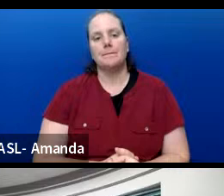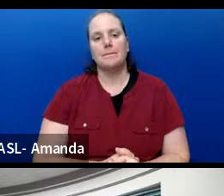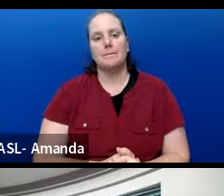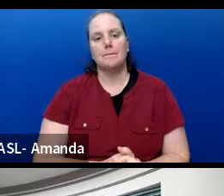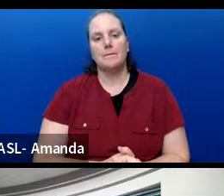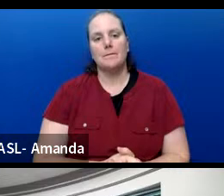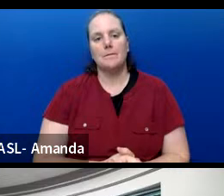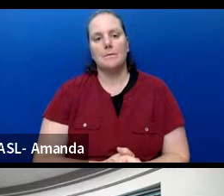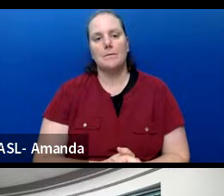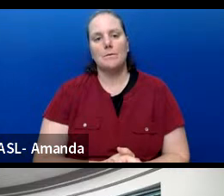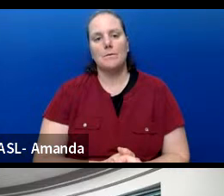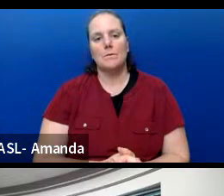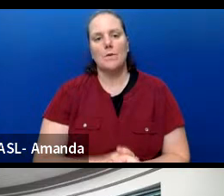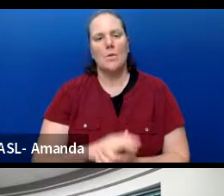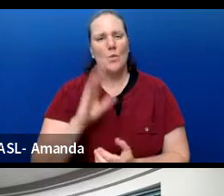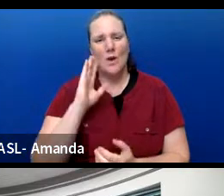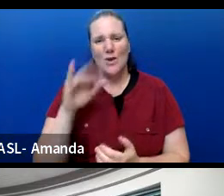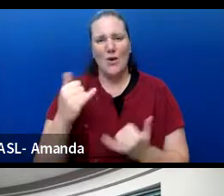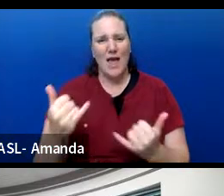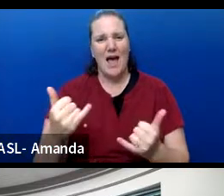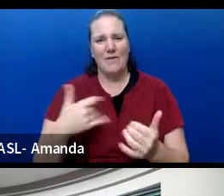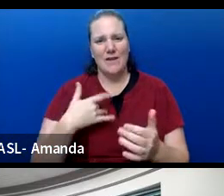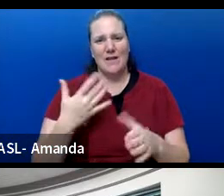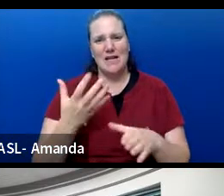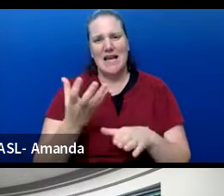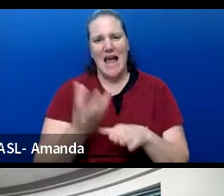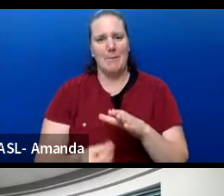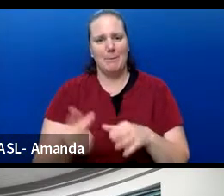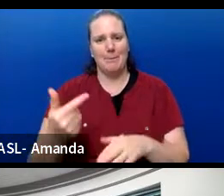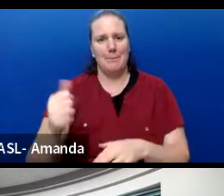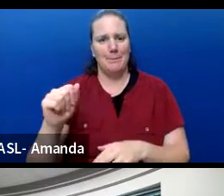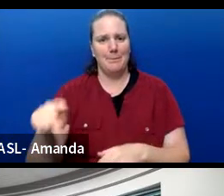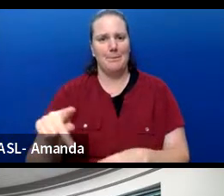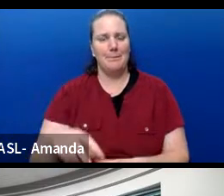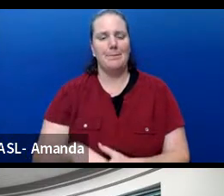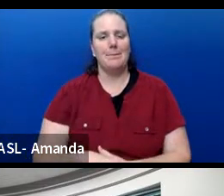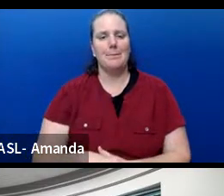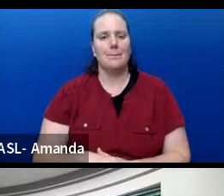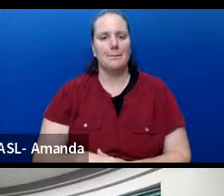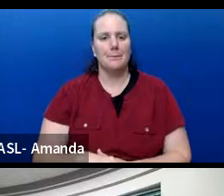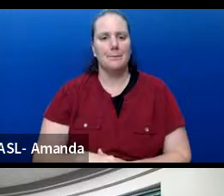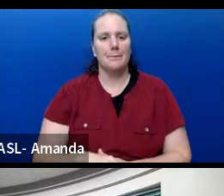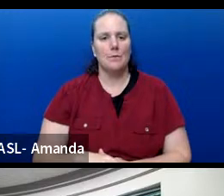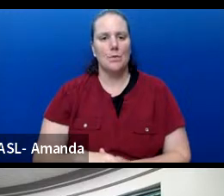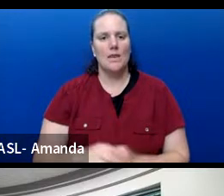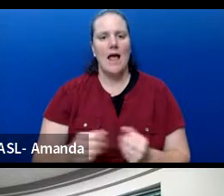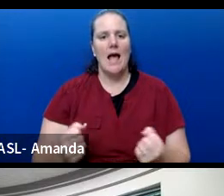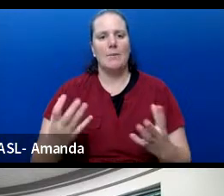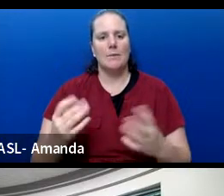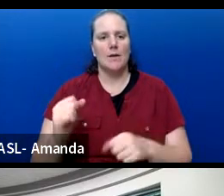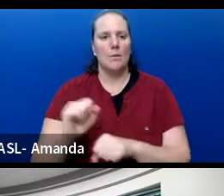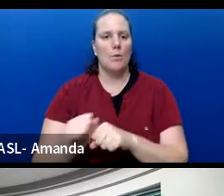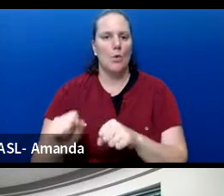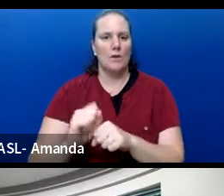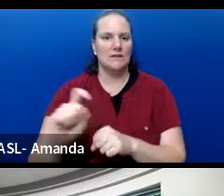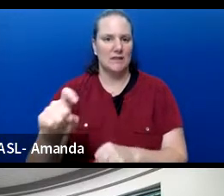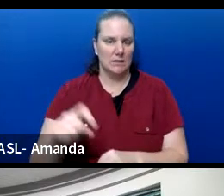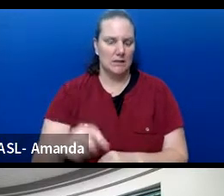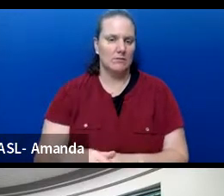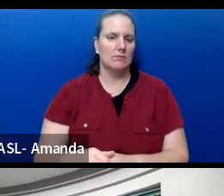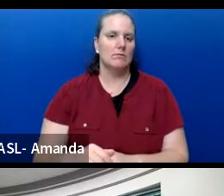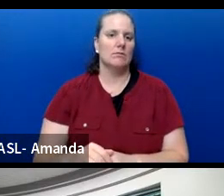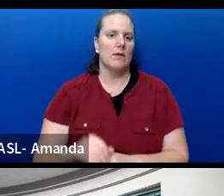that right now there is a gap in the number of employees needed. That's why we did